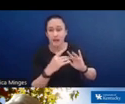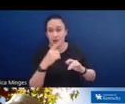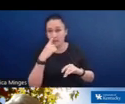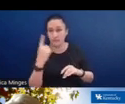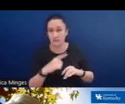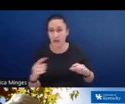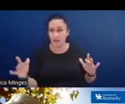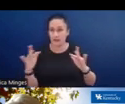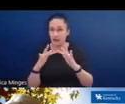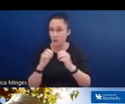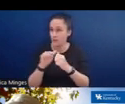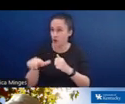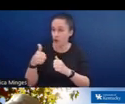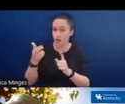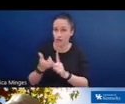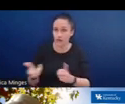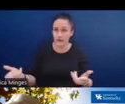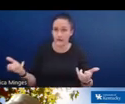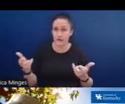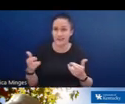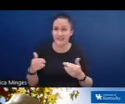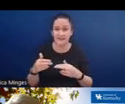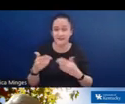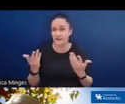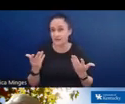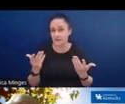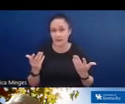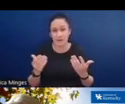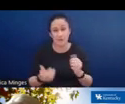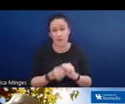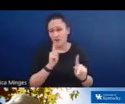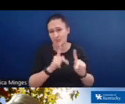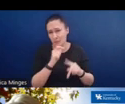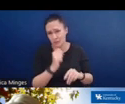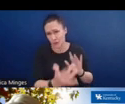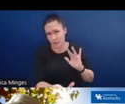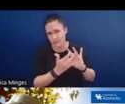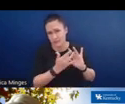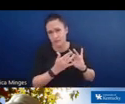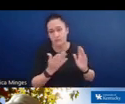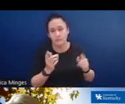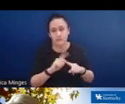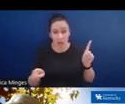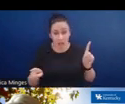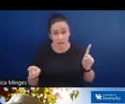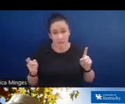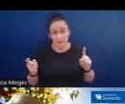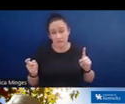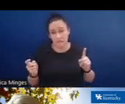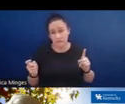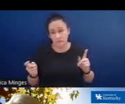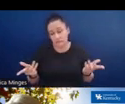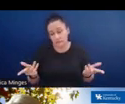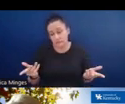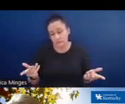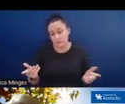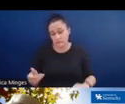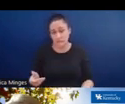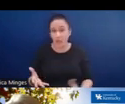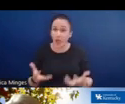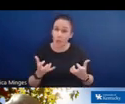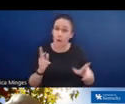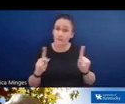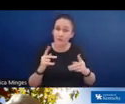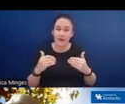other resources if they need to. Most people don't, but it has, but I wanted them to